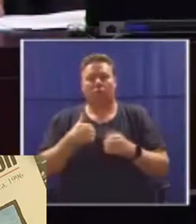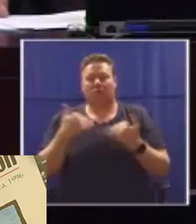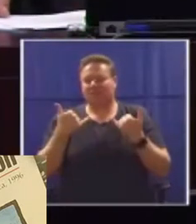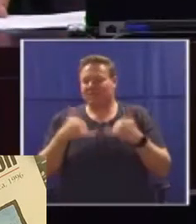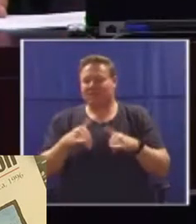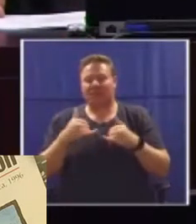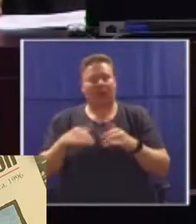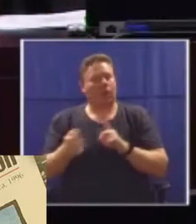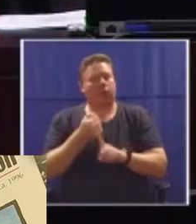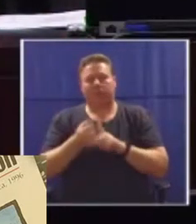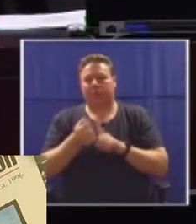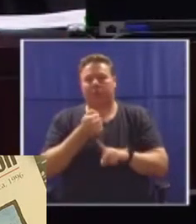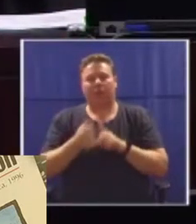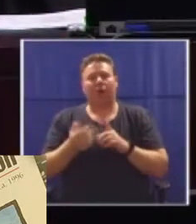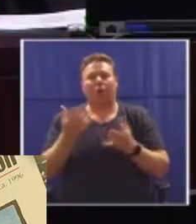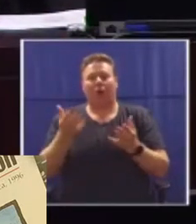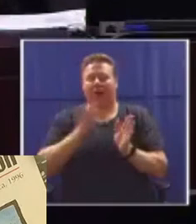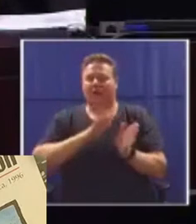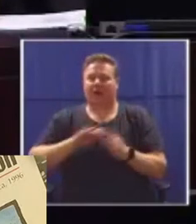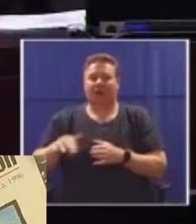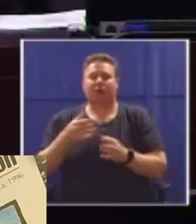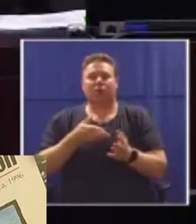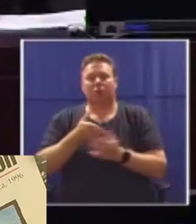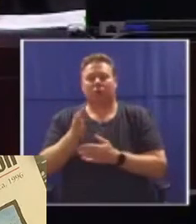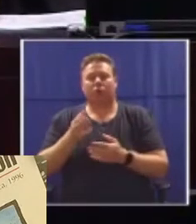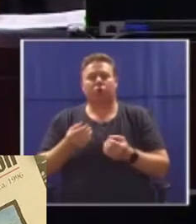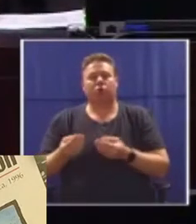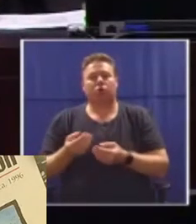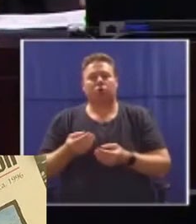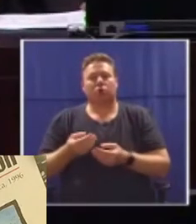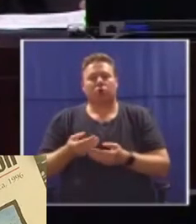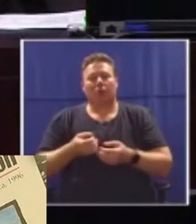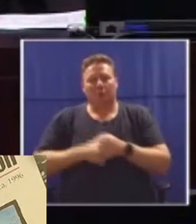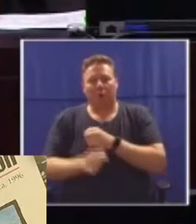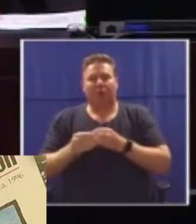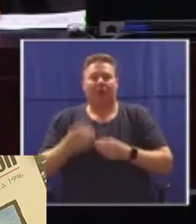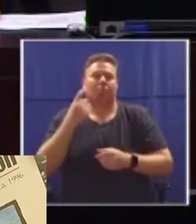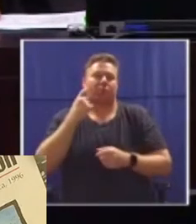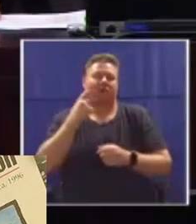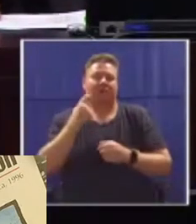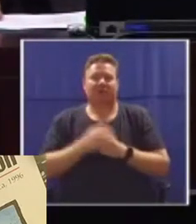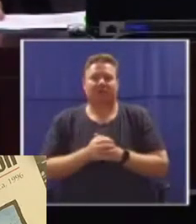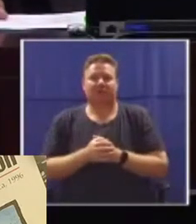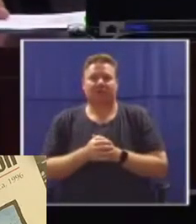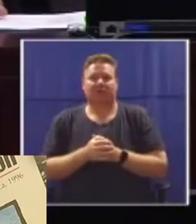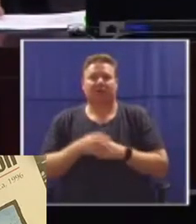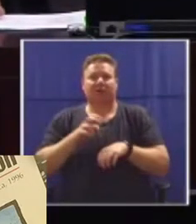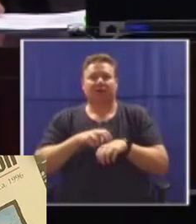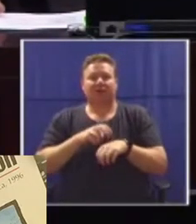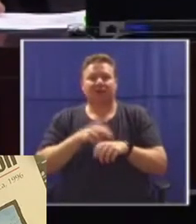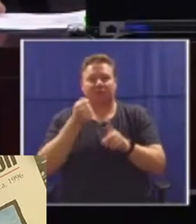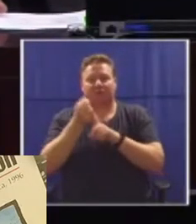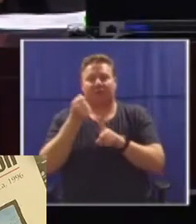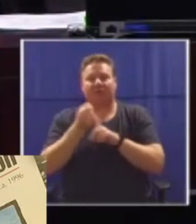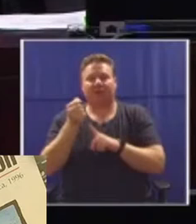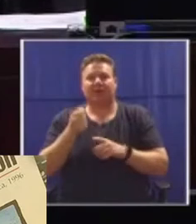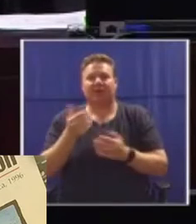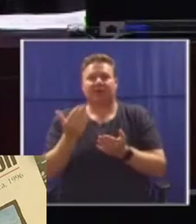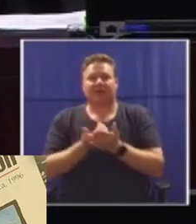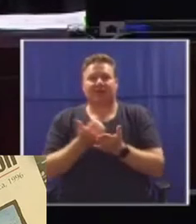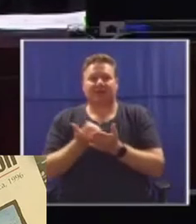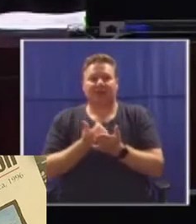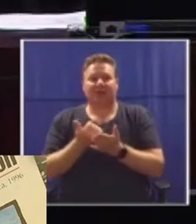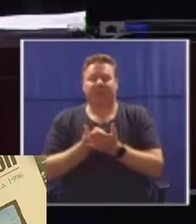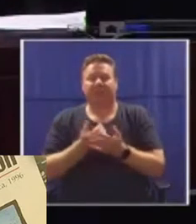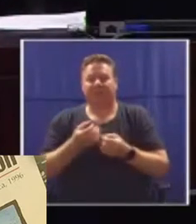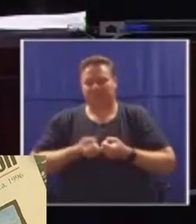are assaulted and neglected during childbirth and pregnancy. We have to advocate for safe relinquishment